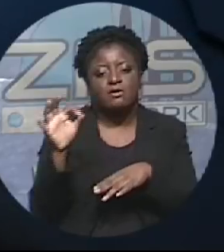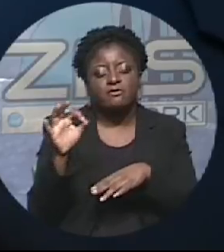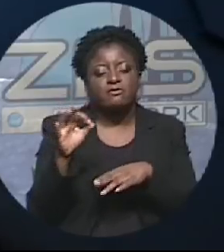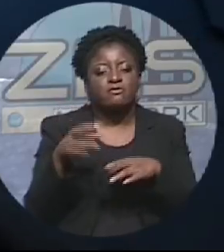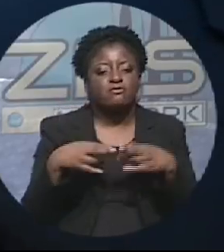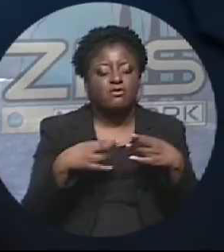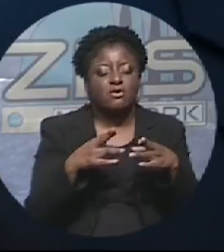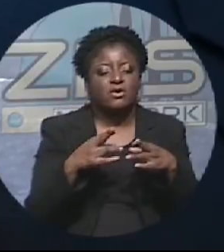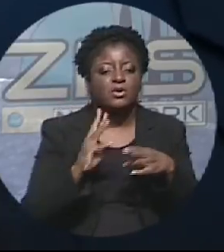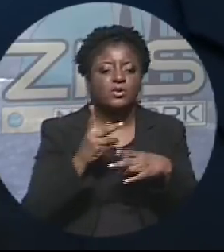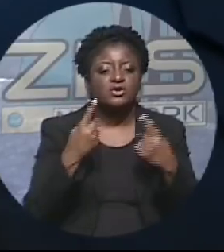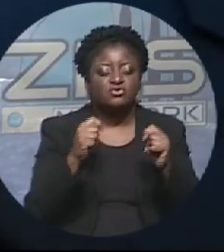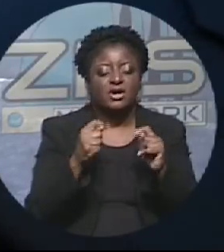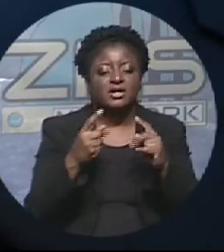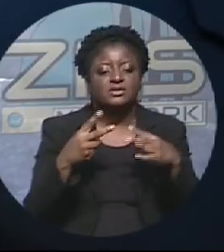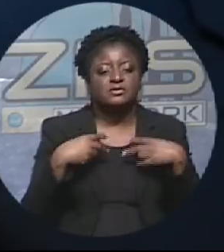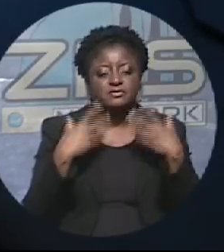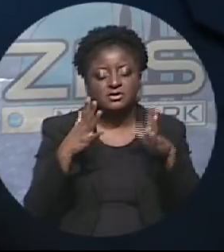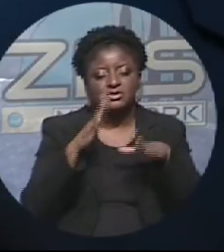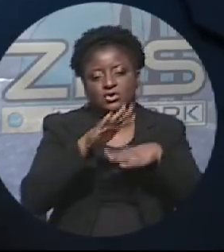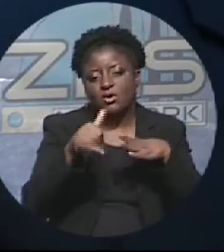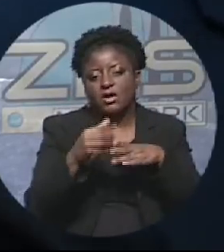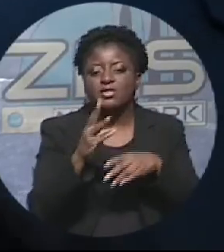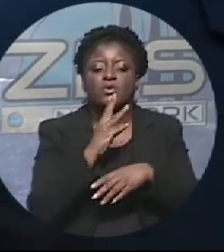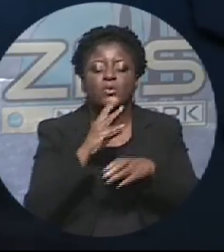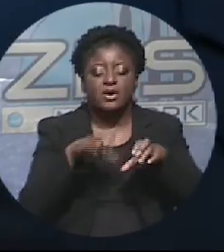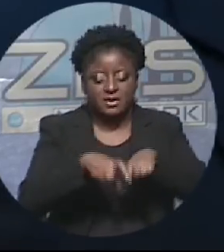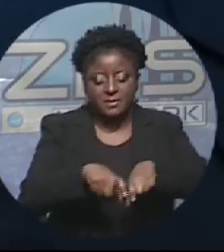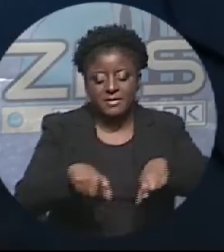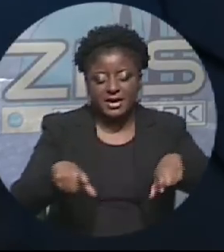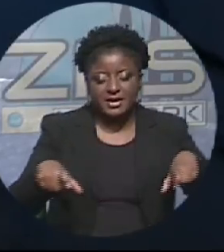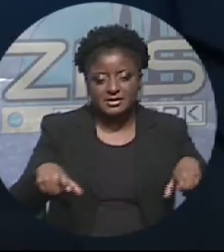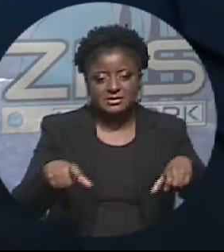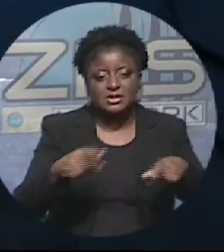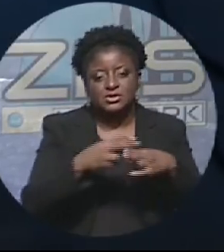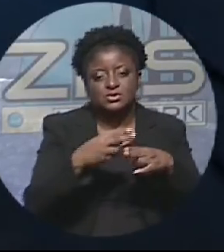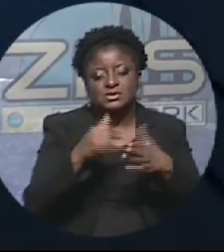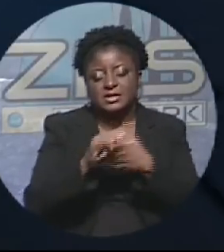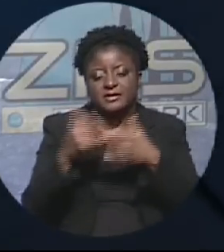the water mains done, and very soon, as soon as it's complete, that those works will be completed.